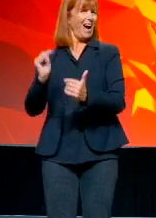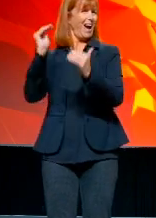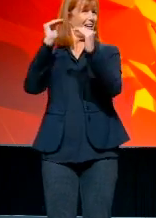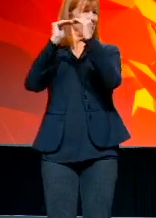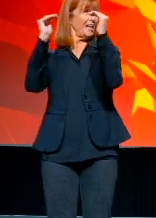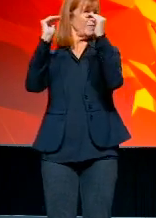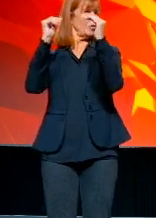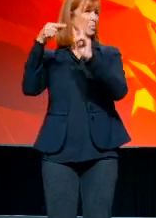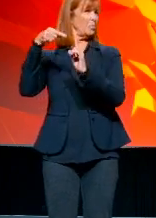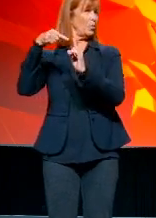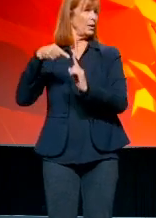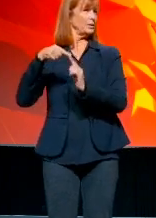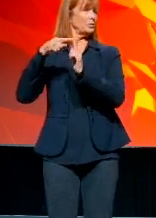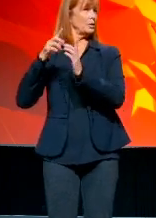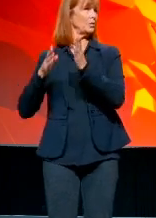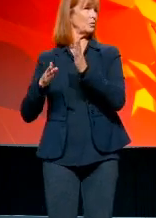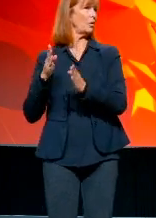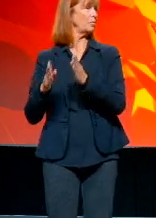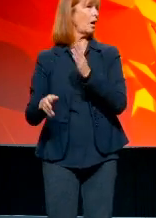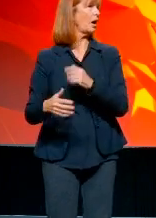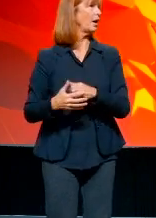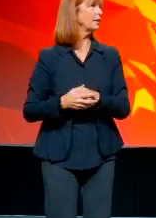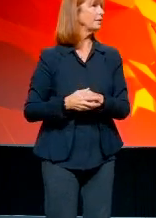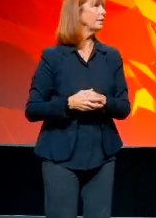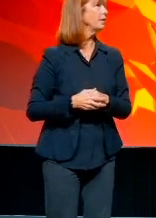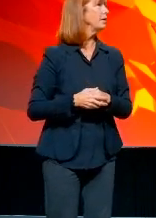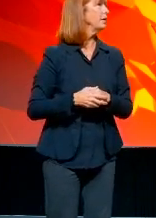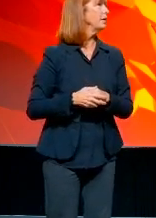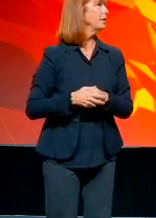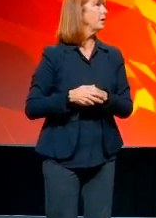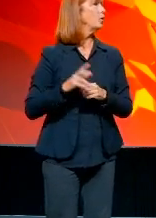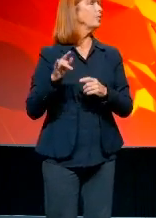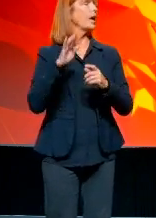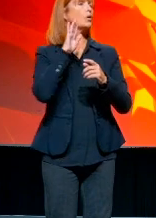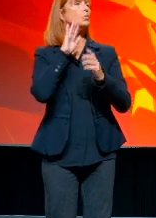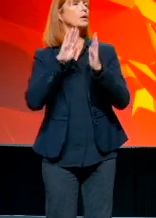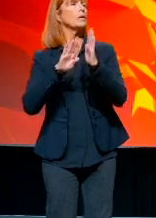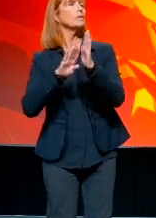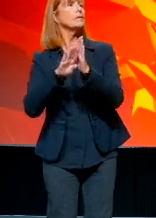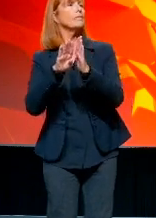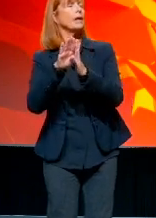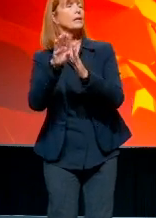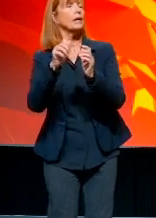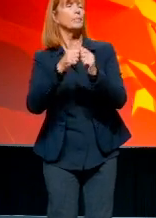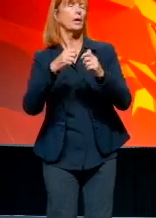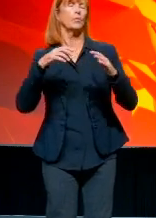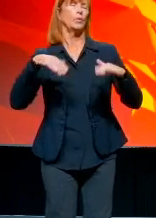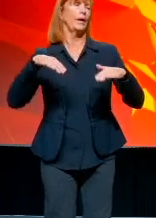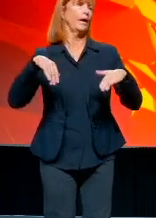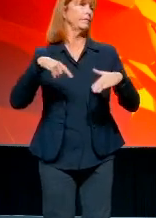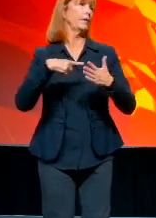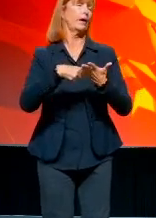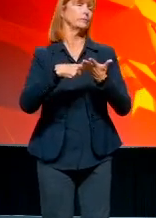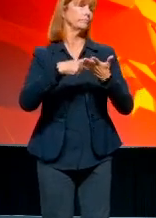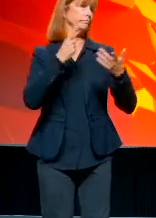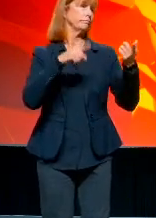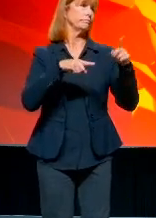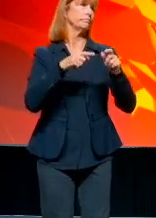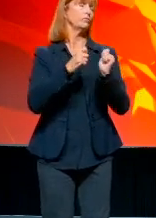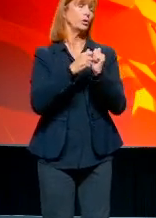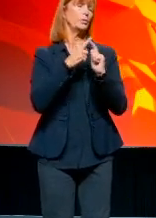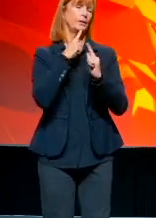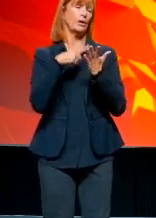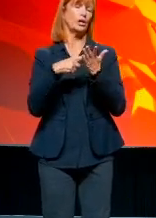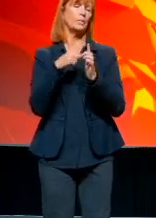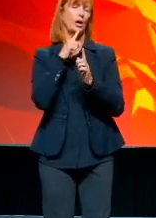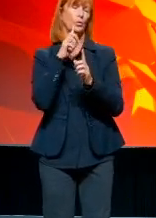like inspired by osmosis free law for robotics, but by no means that's enough, right? So when we actually can like talk about real-world deployment, so yeah,